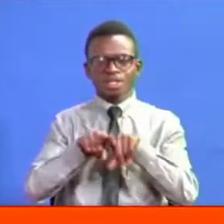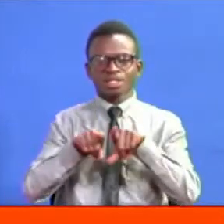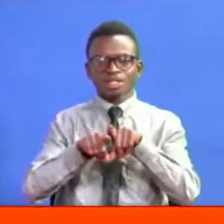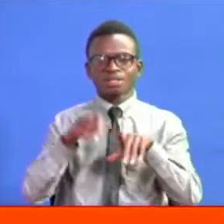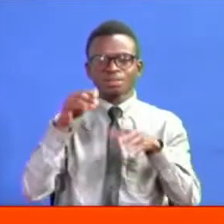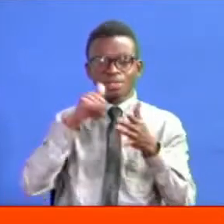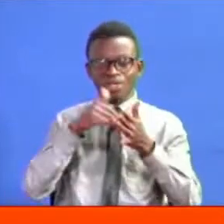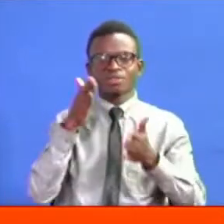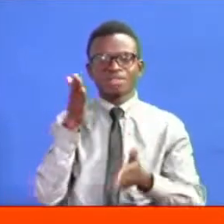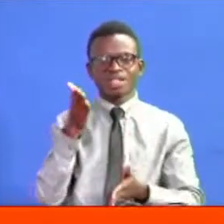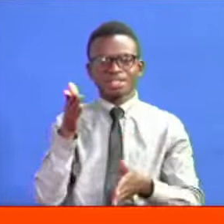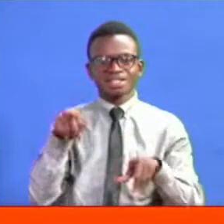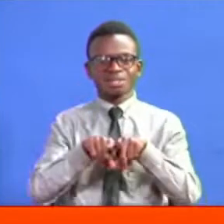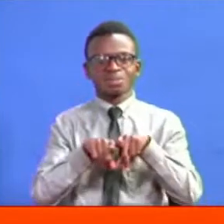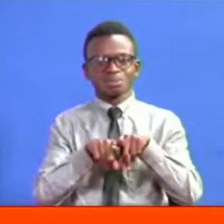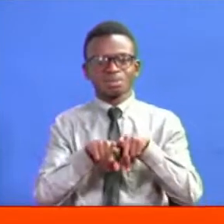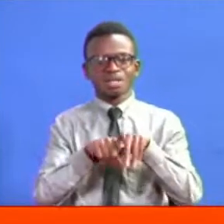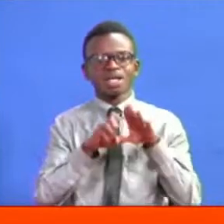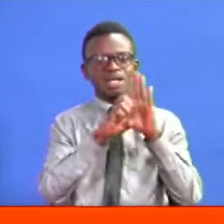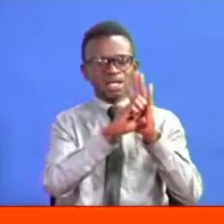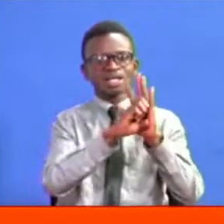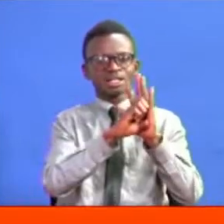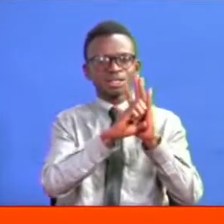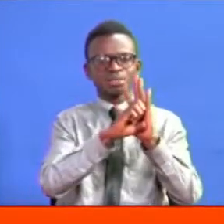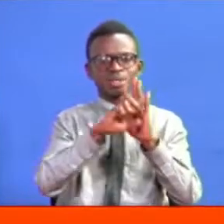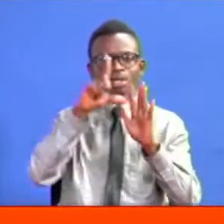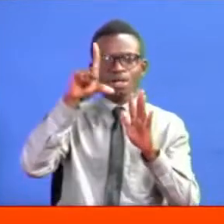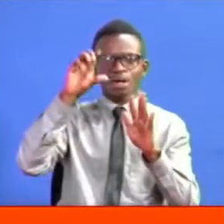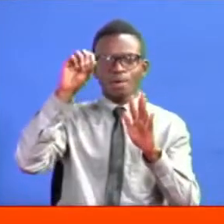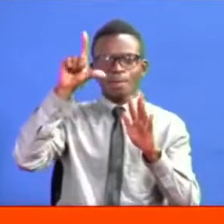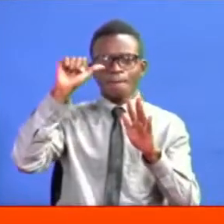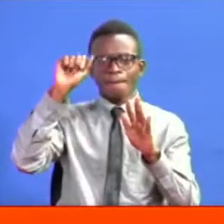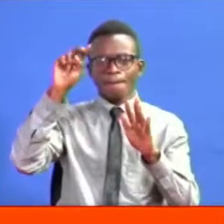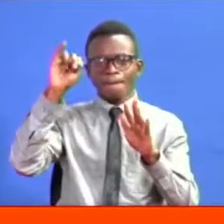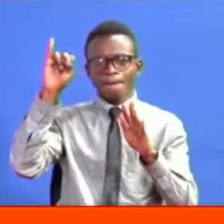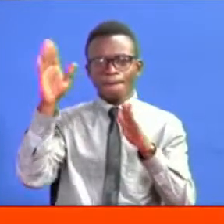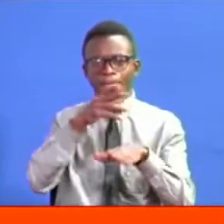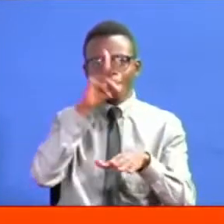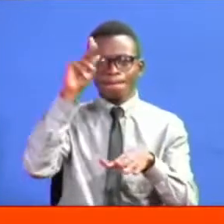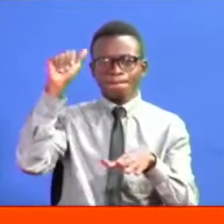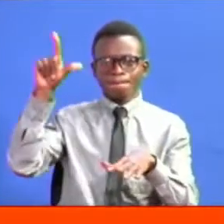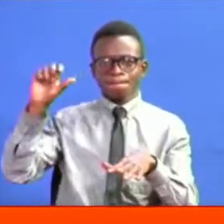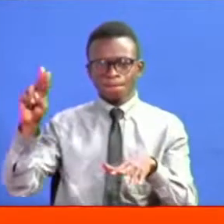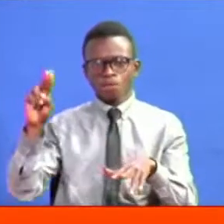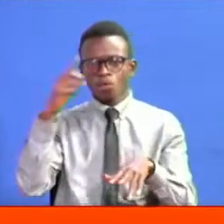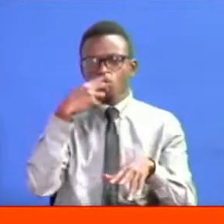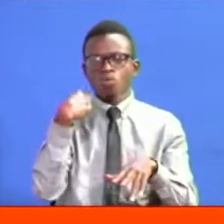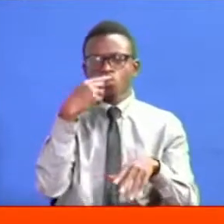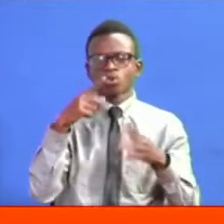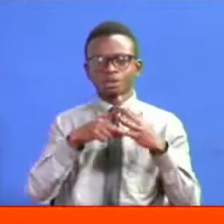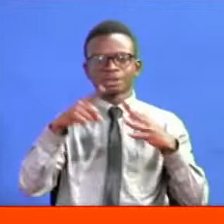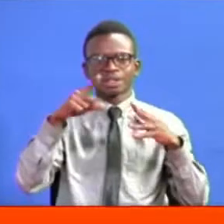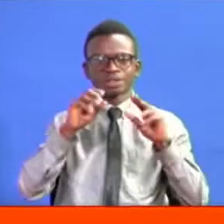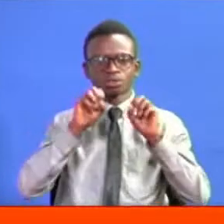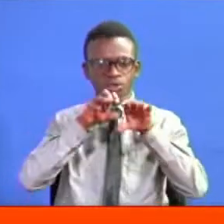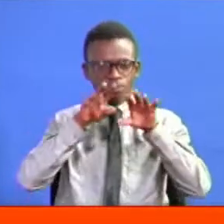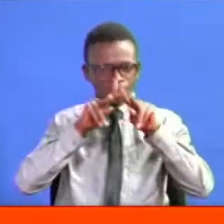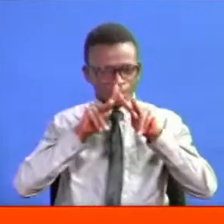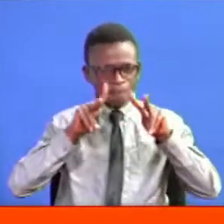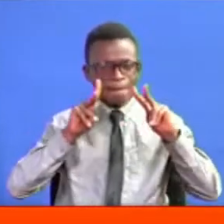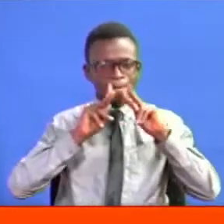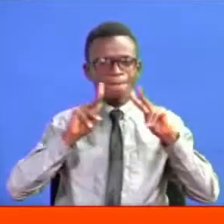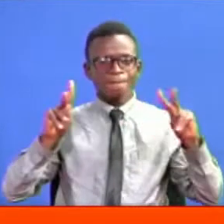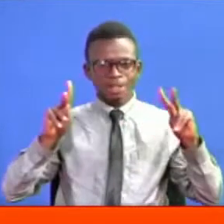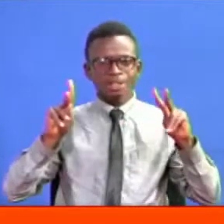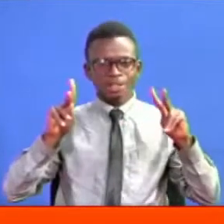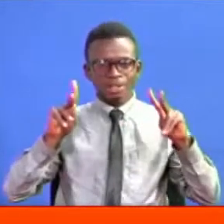behind, such as a local well-known poet, Lolani Kalu, who has kicked off an exercise to see the message of peace traverse all over